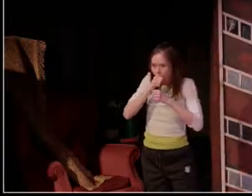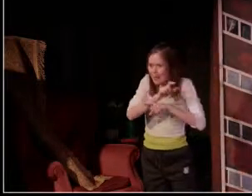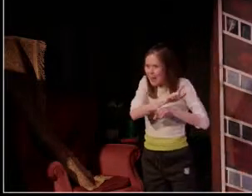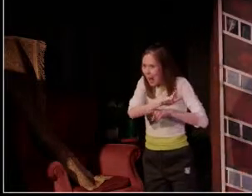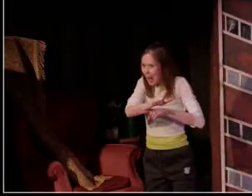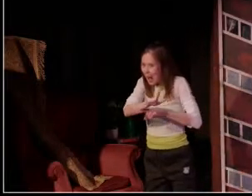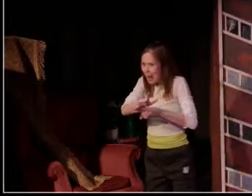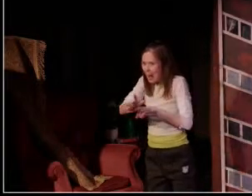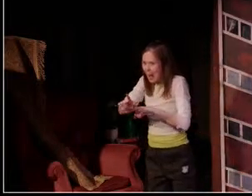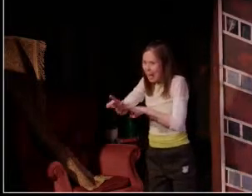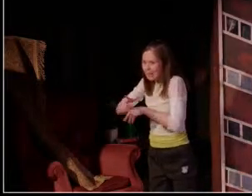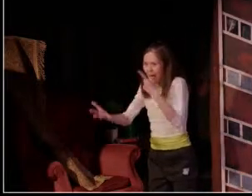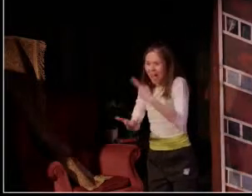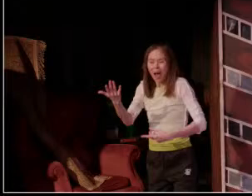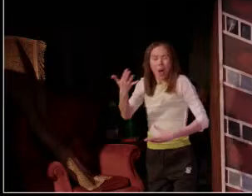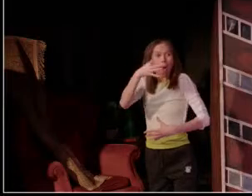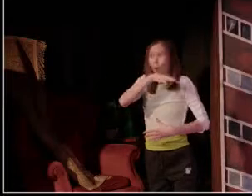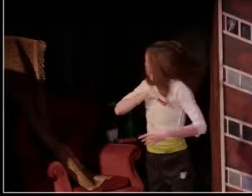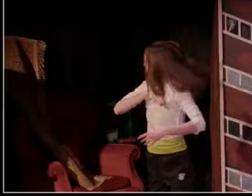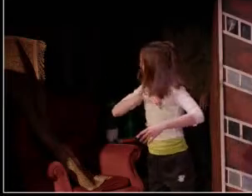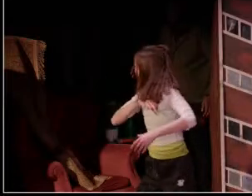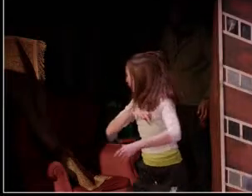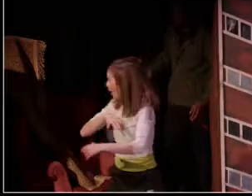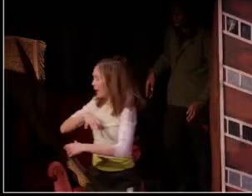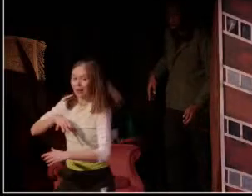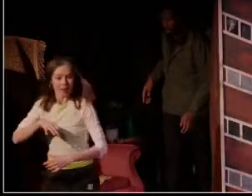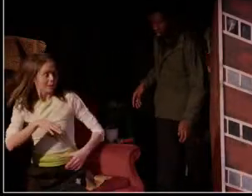my profession. Oh.